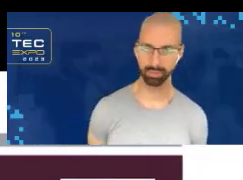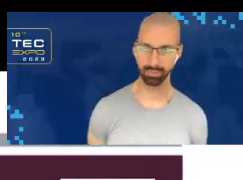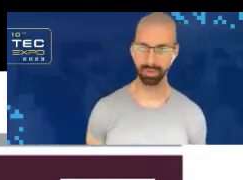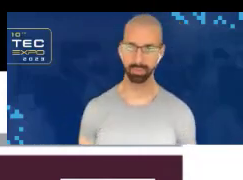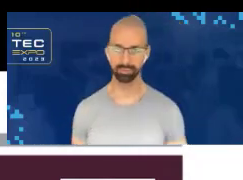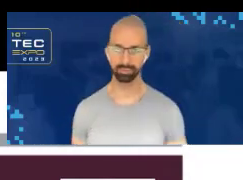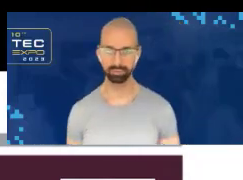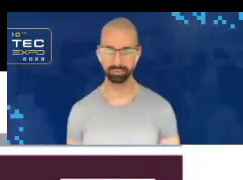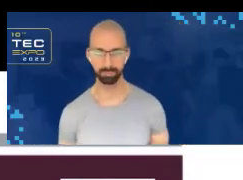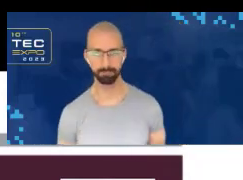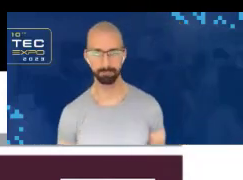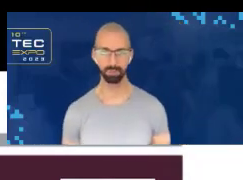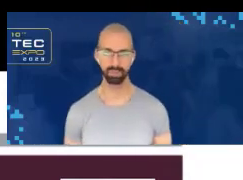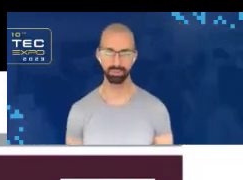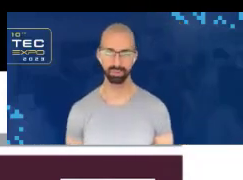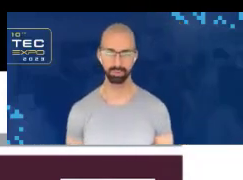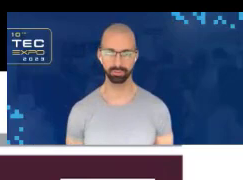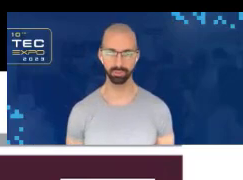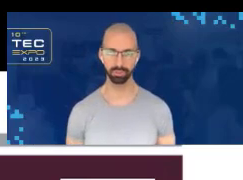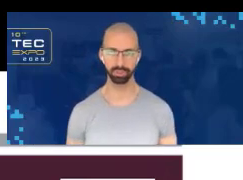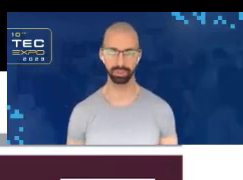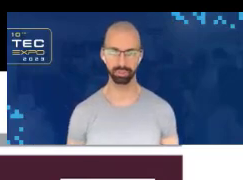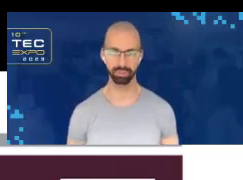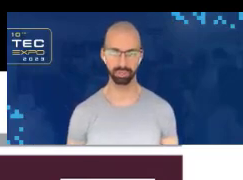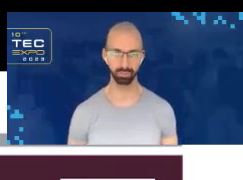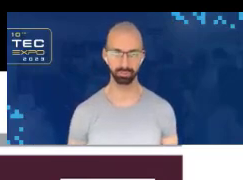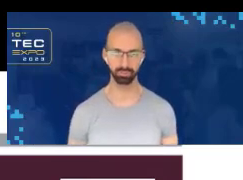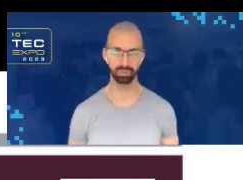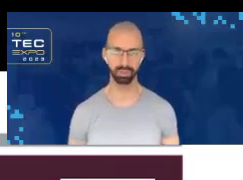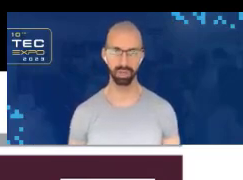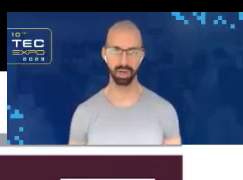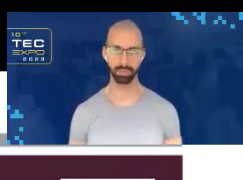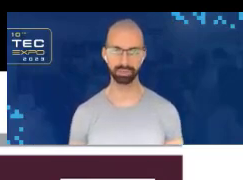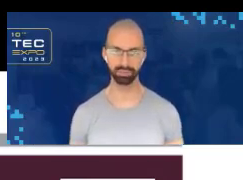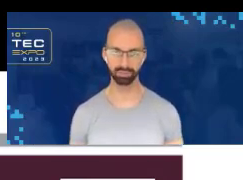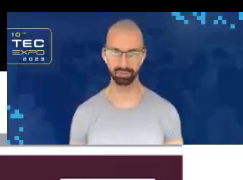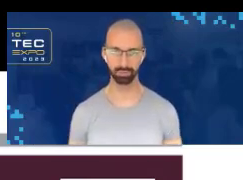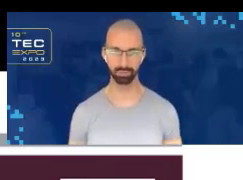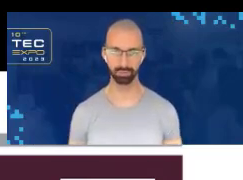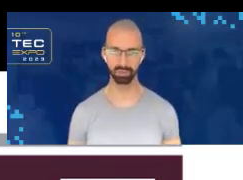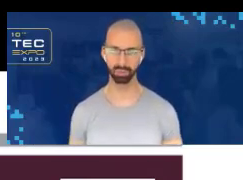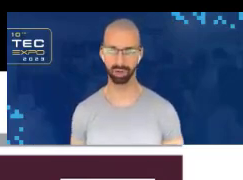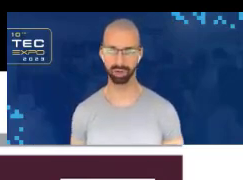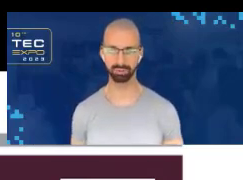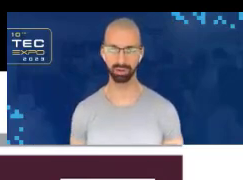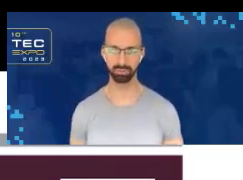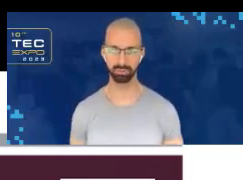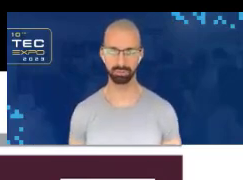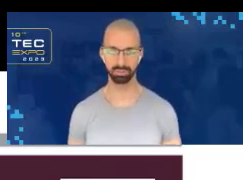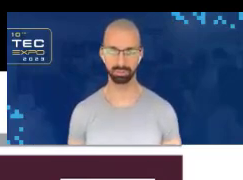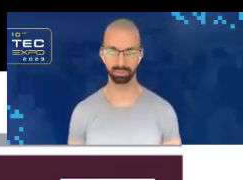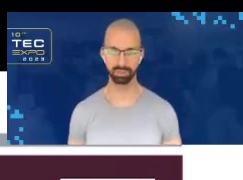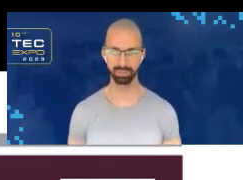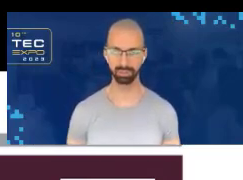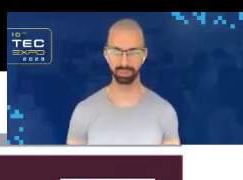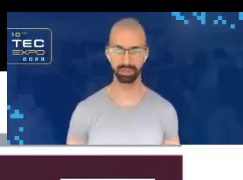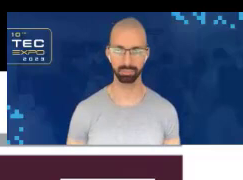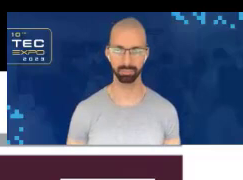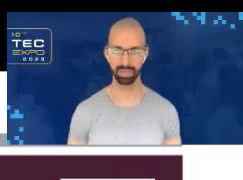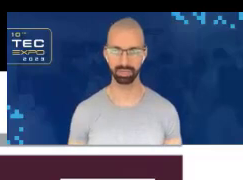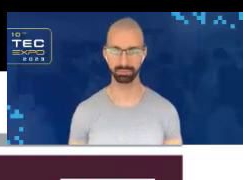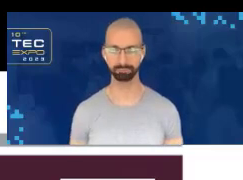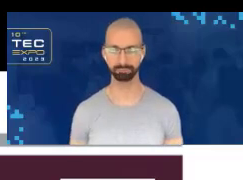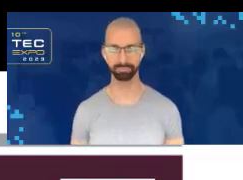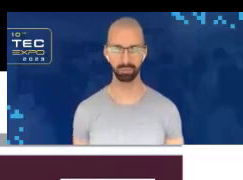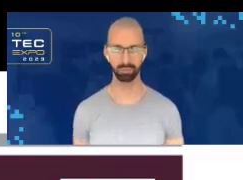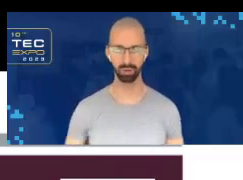we basically came up with a system that we developed to build the videos. And this is something that requires some strategic